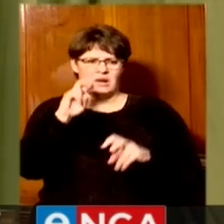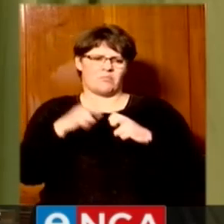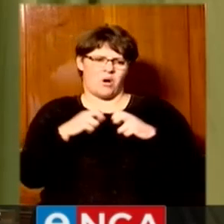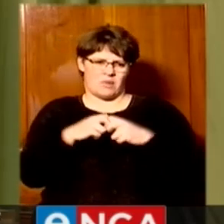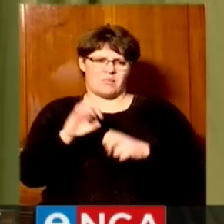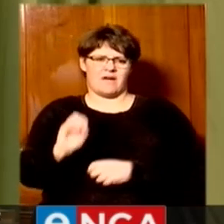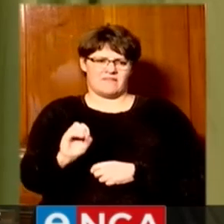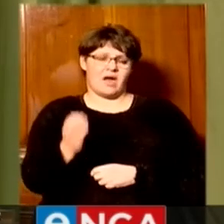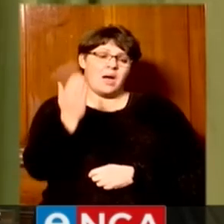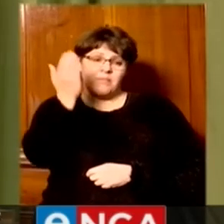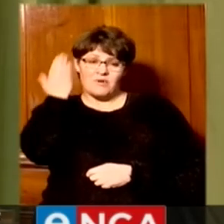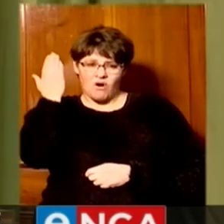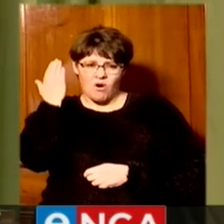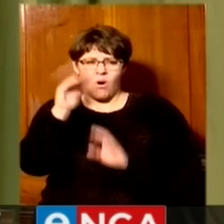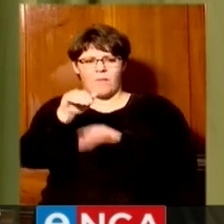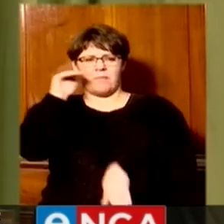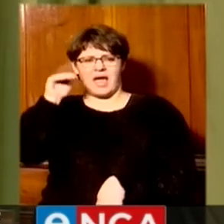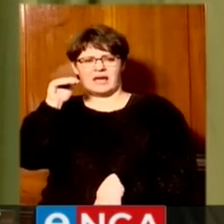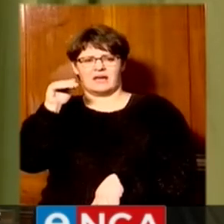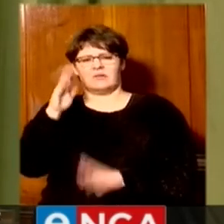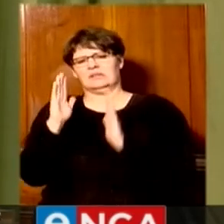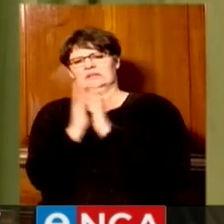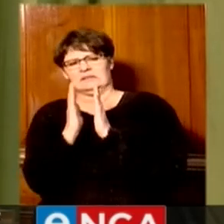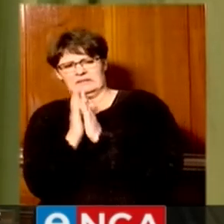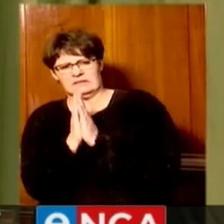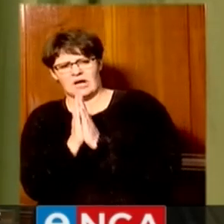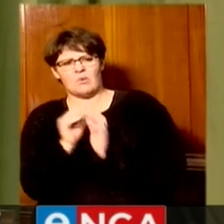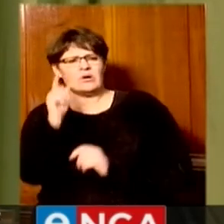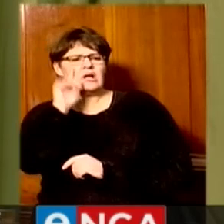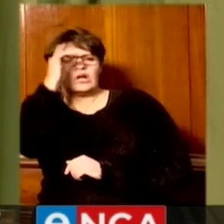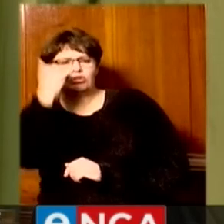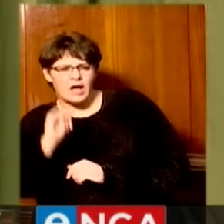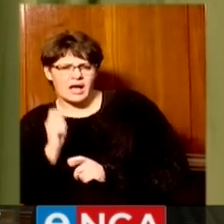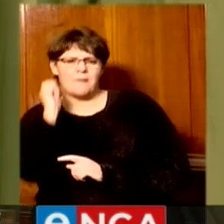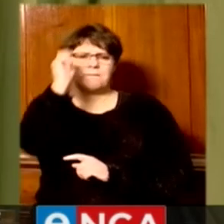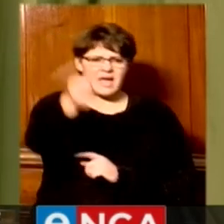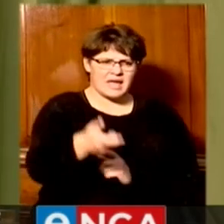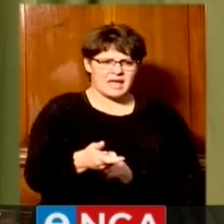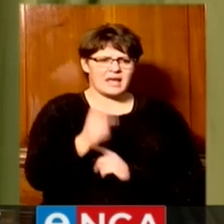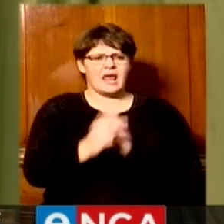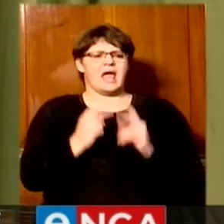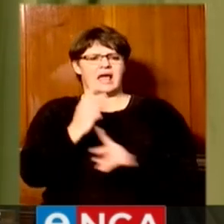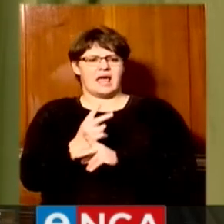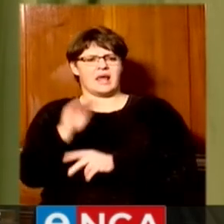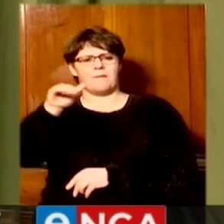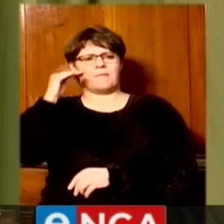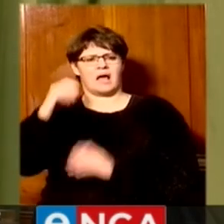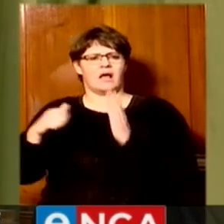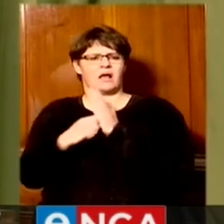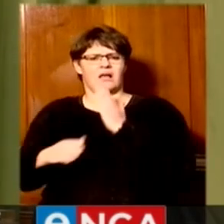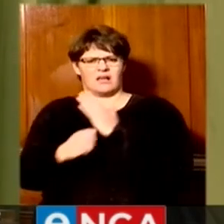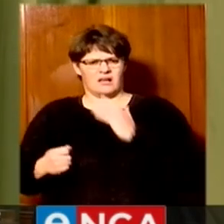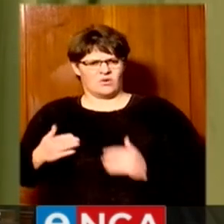ukuthi amabhange makufuneka sibacele ukuthi sikwazi ukuprocessa le mali, nabo bafuna ukuthatha eyabo imali, and thina sibona